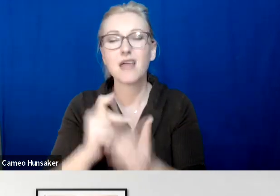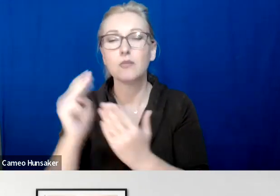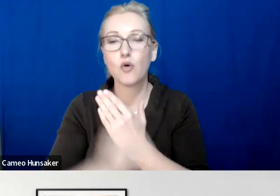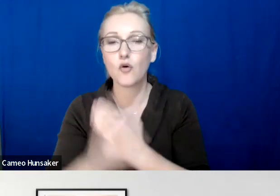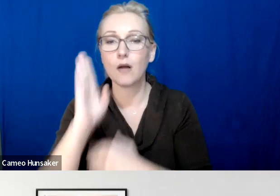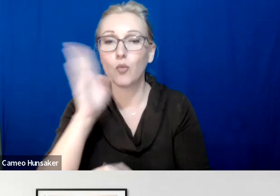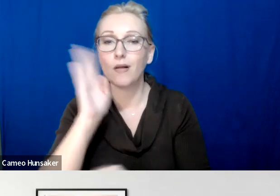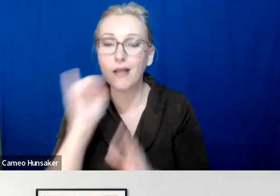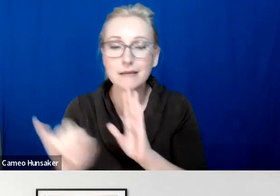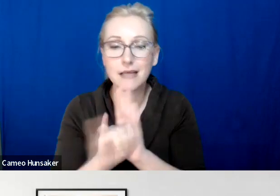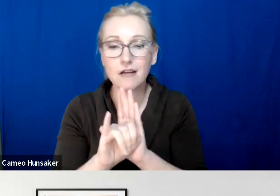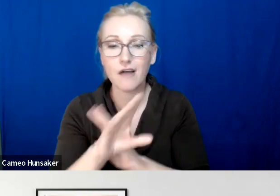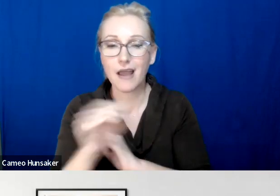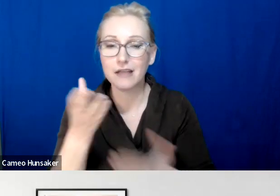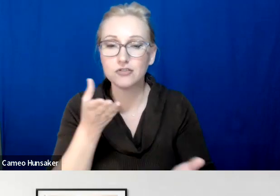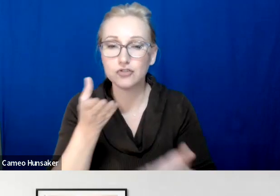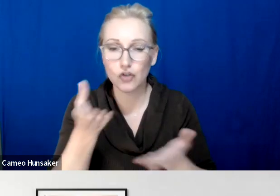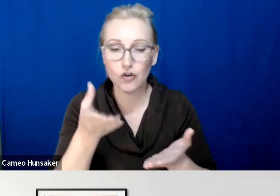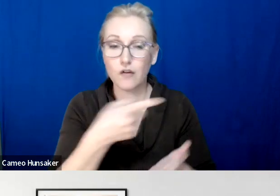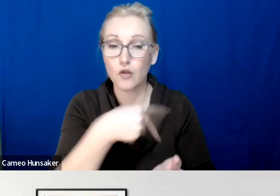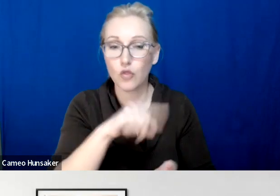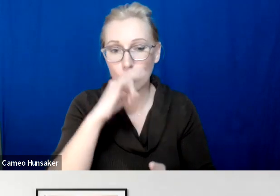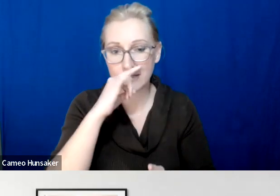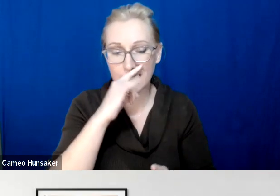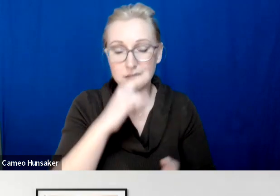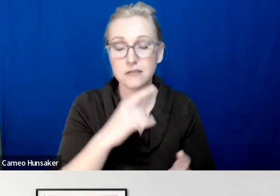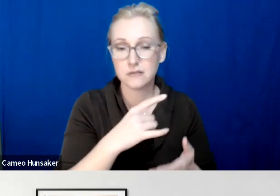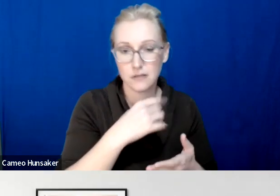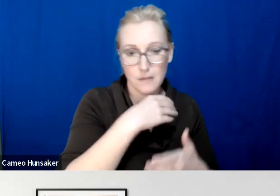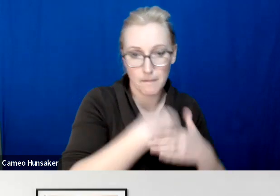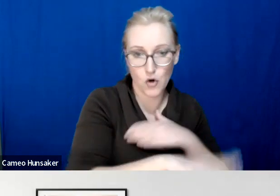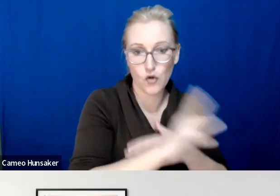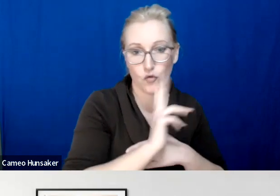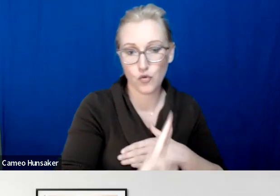our littlest kids, 0 to 3, who have disabilities. So if